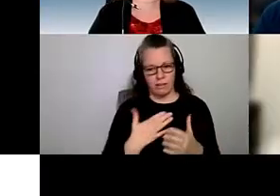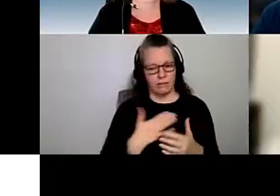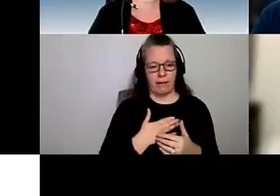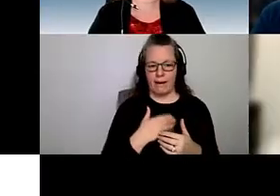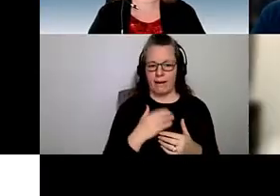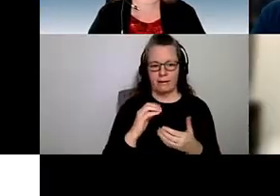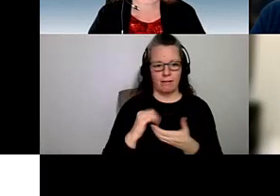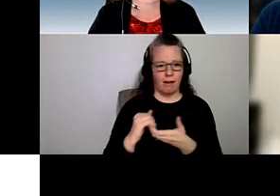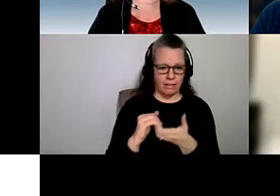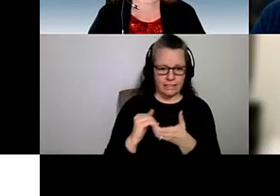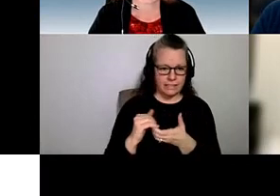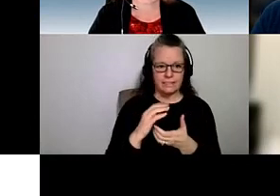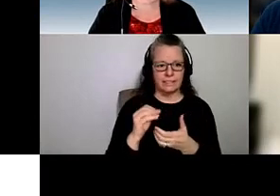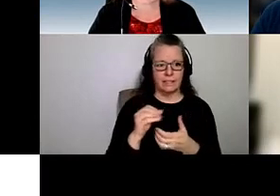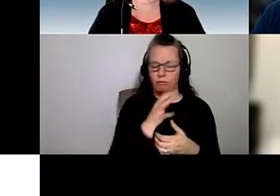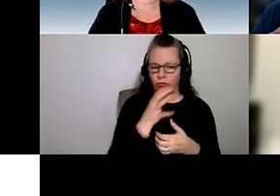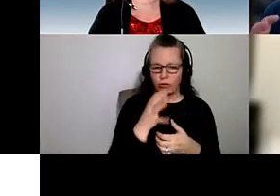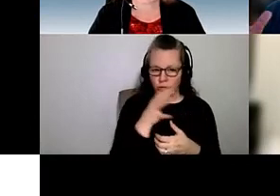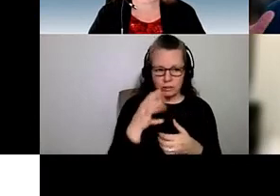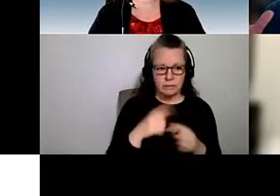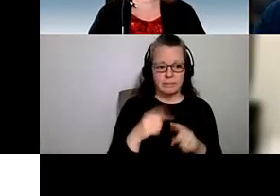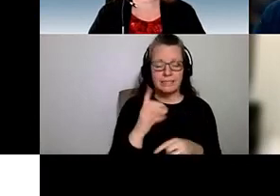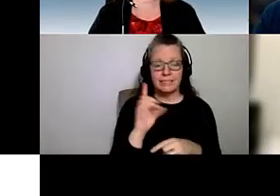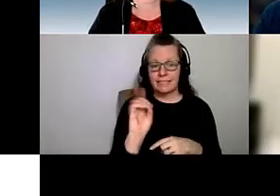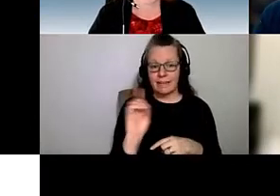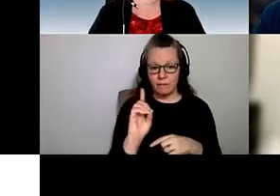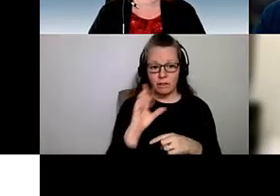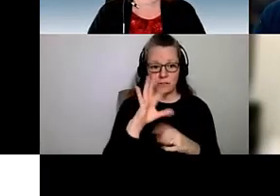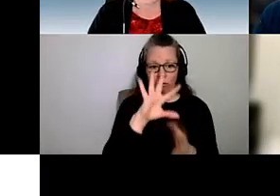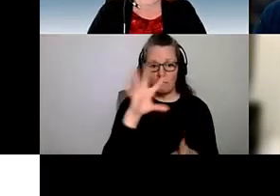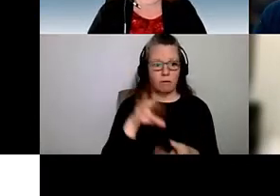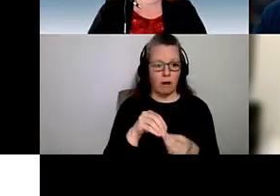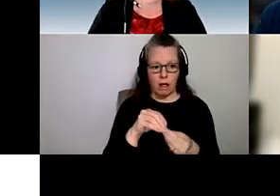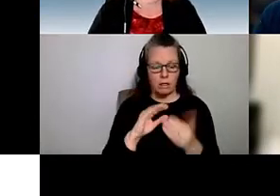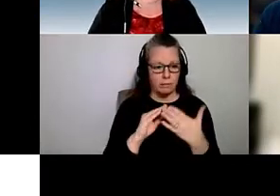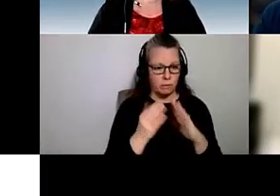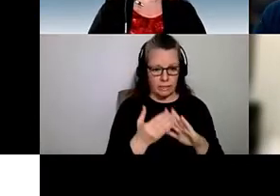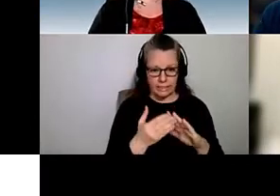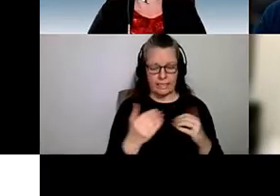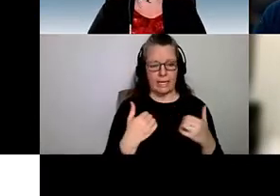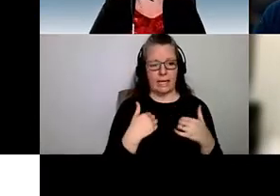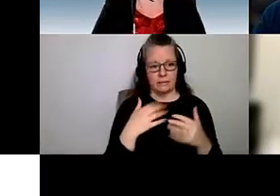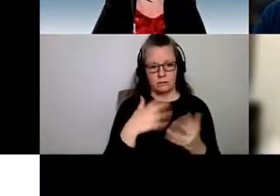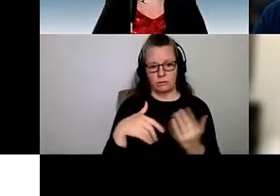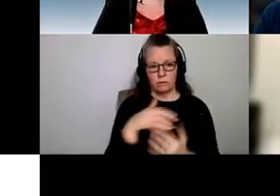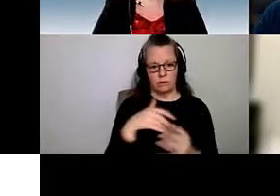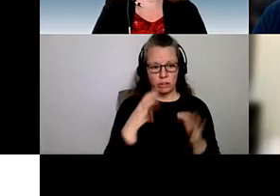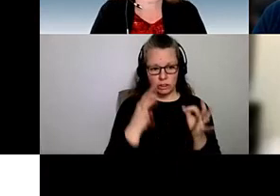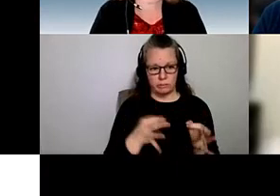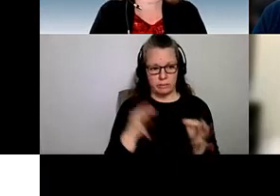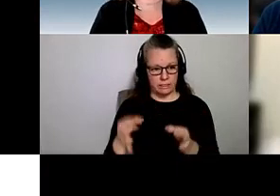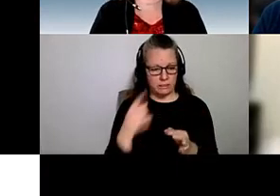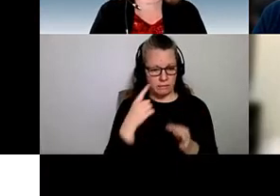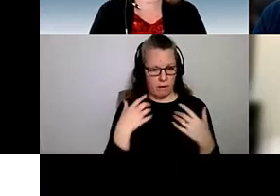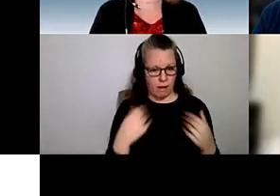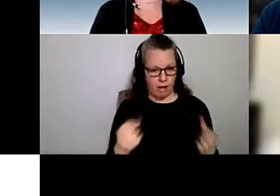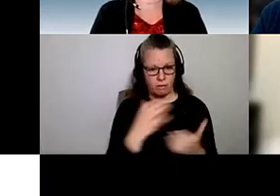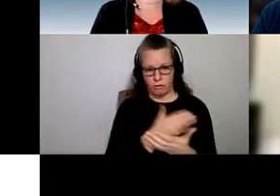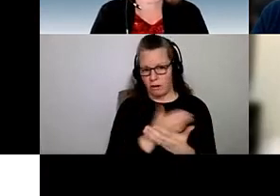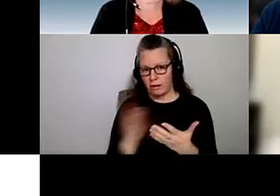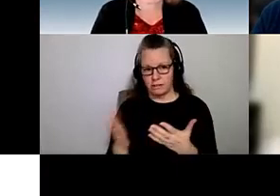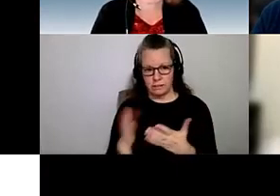but Denver as a overall community has social determinants of health across the board